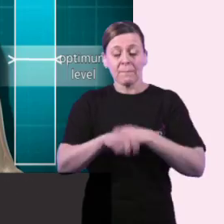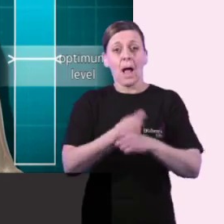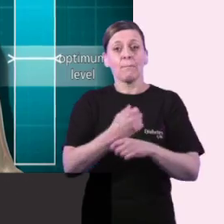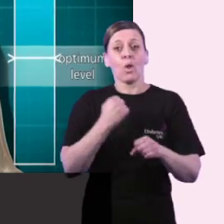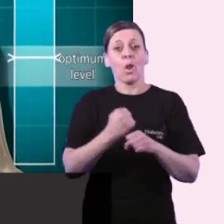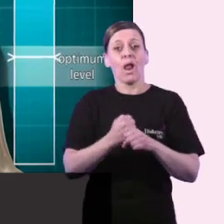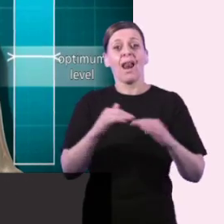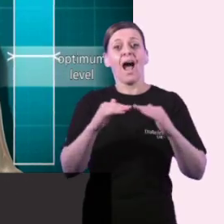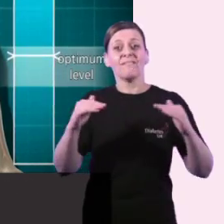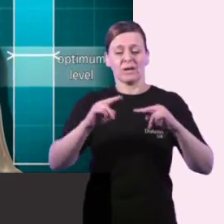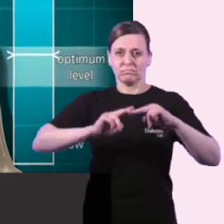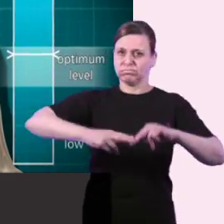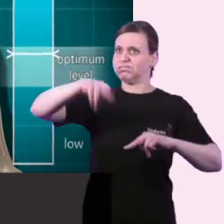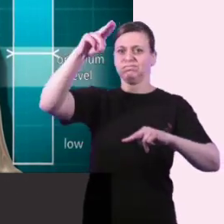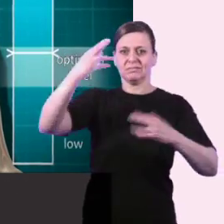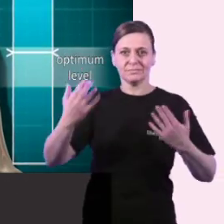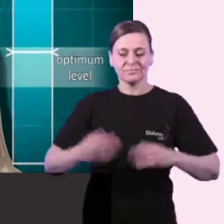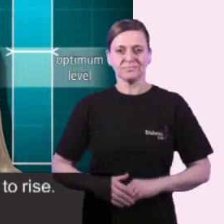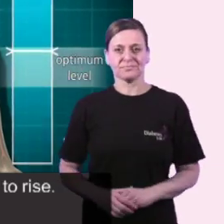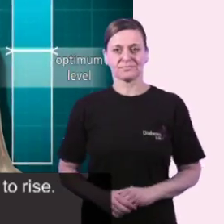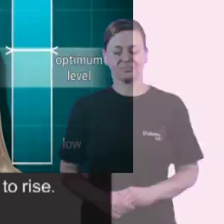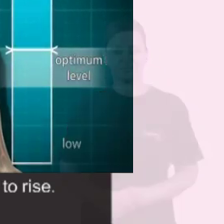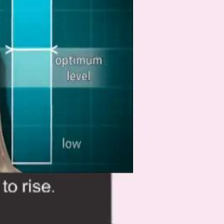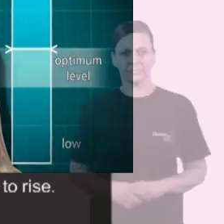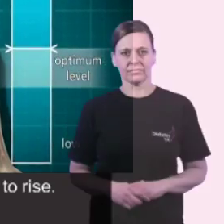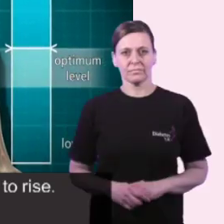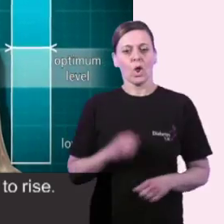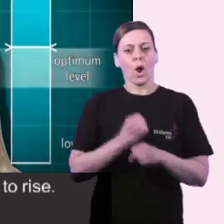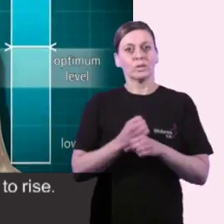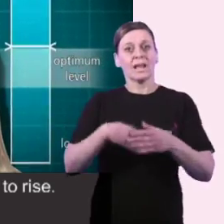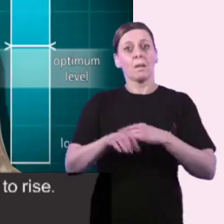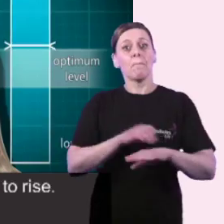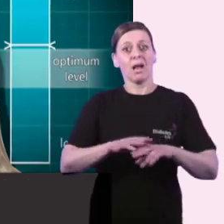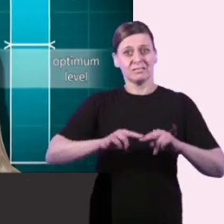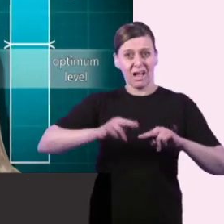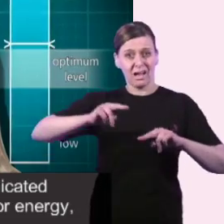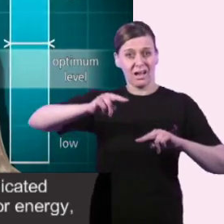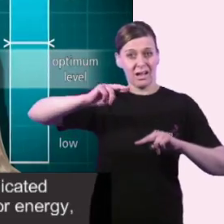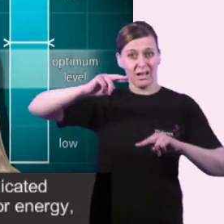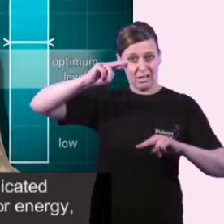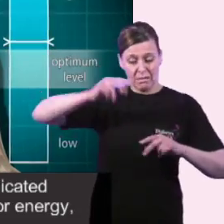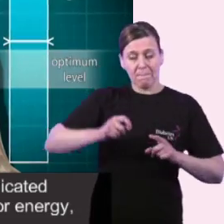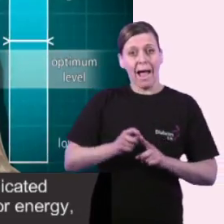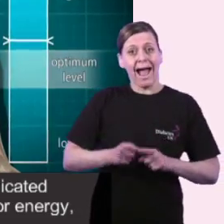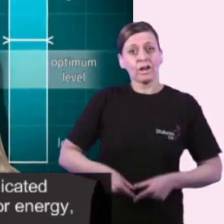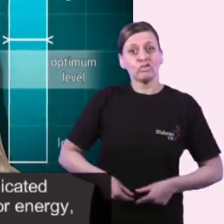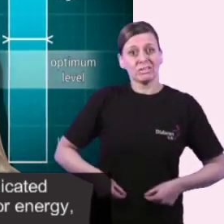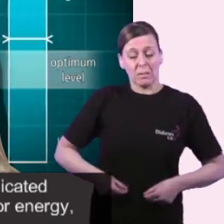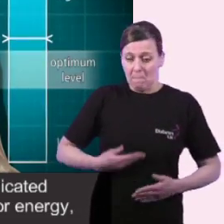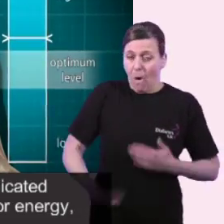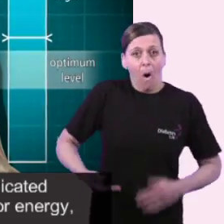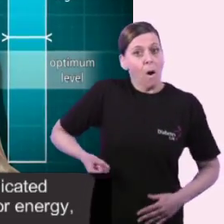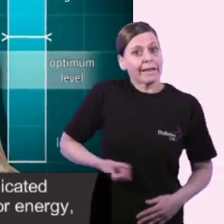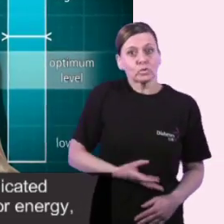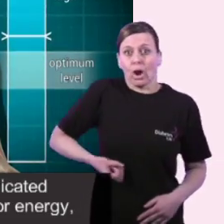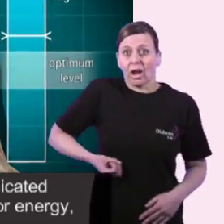So the blood glucose levels continue to rise and the insulin levels continue to rise. This situation is further complicated by the